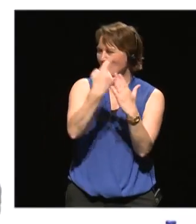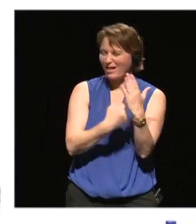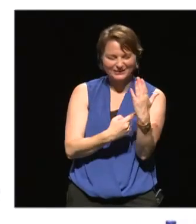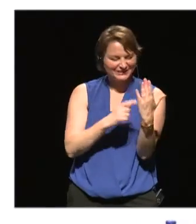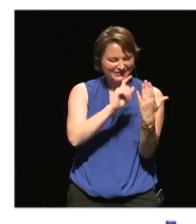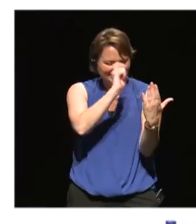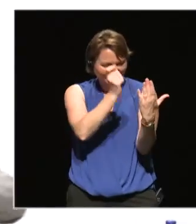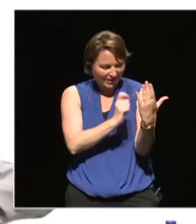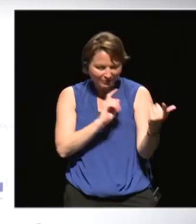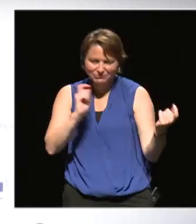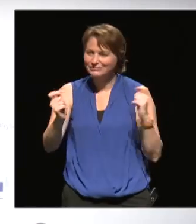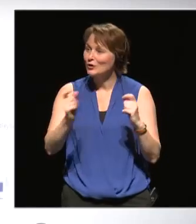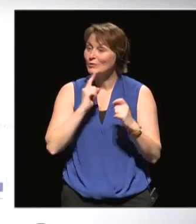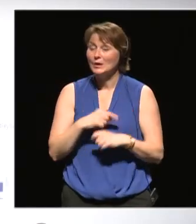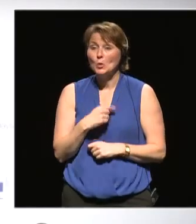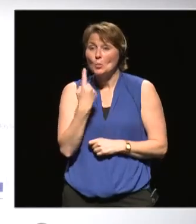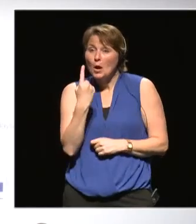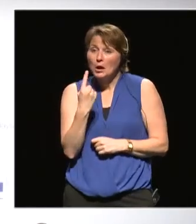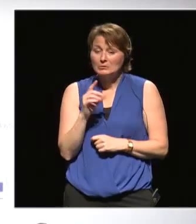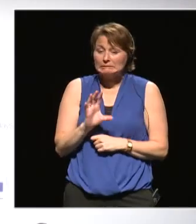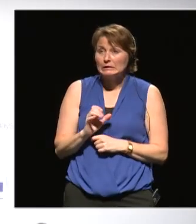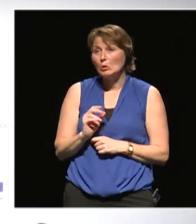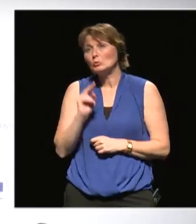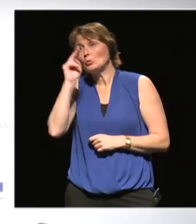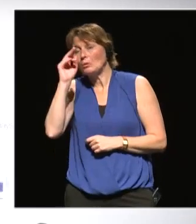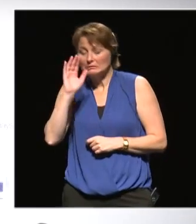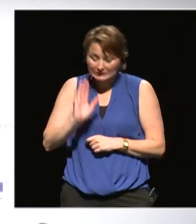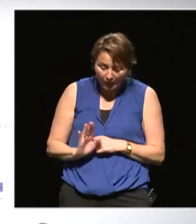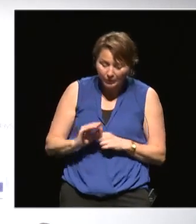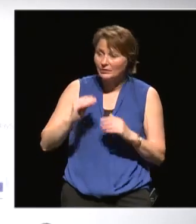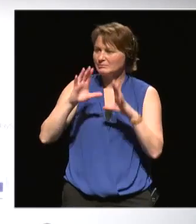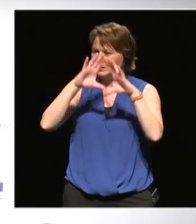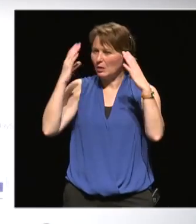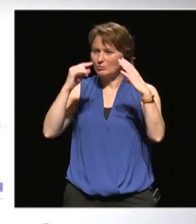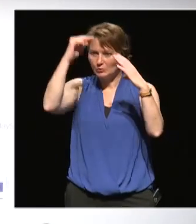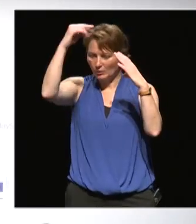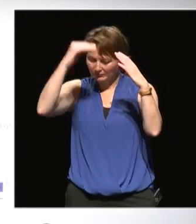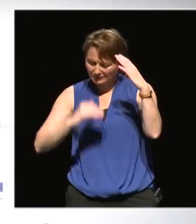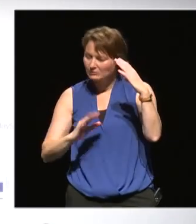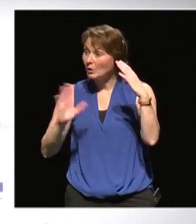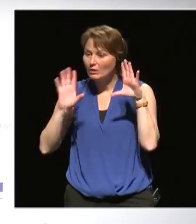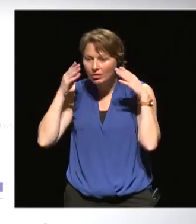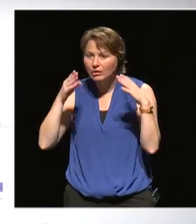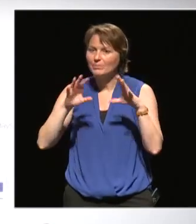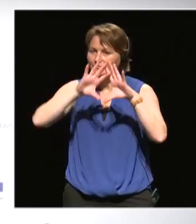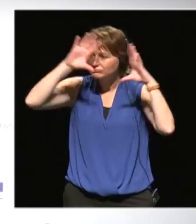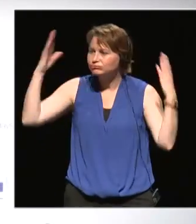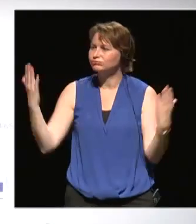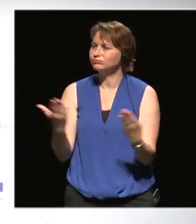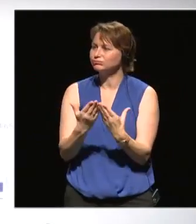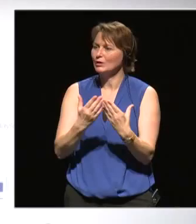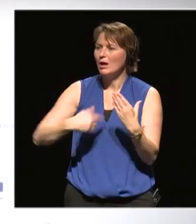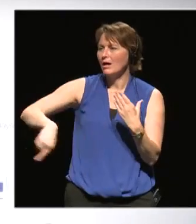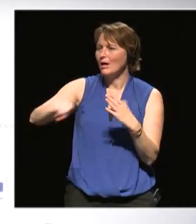universal agenda. We're no longer looking at north and south, but rather all of the world committing to the same